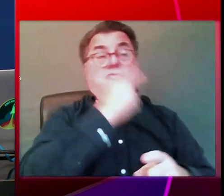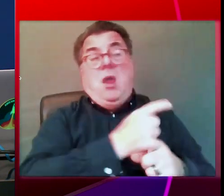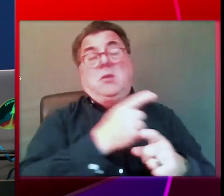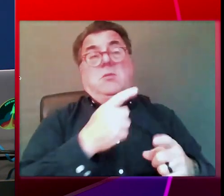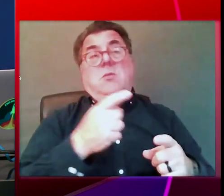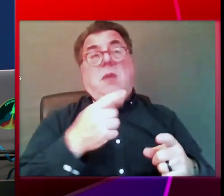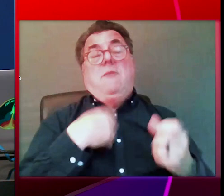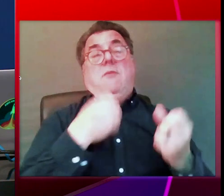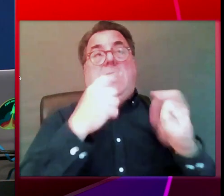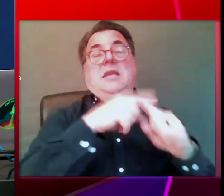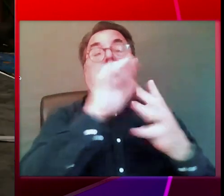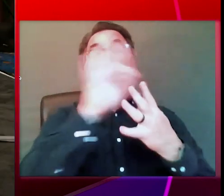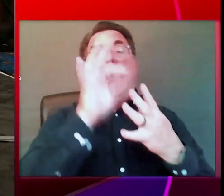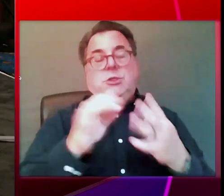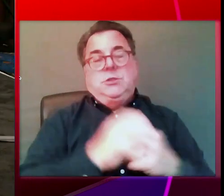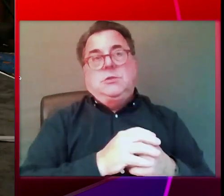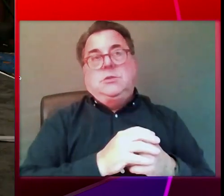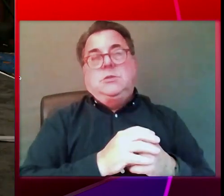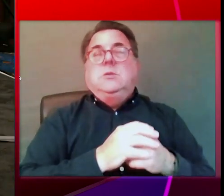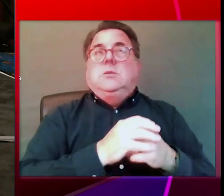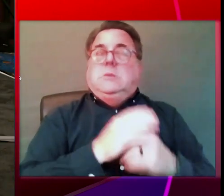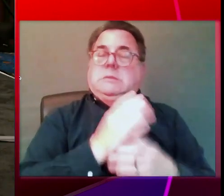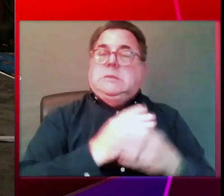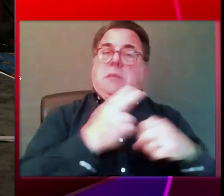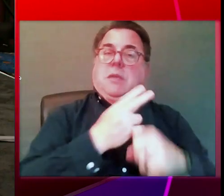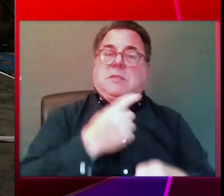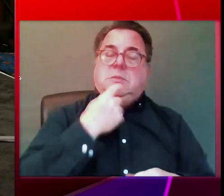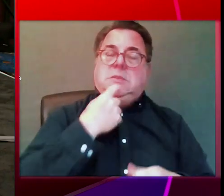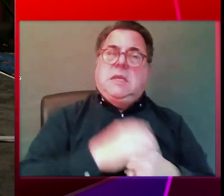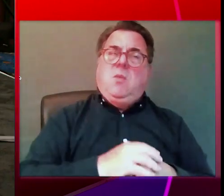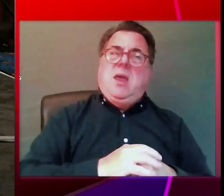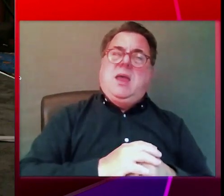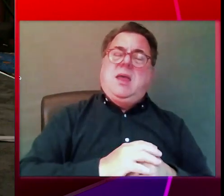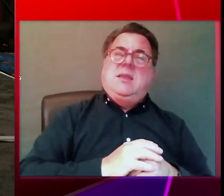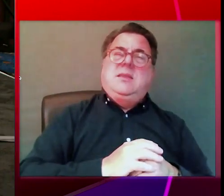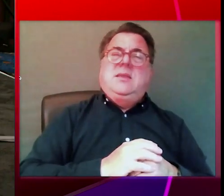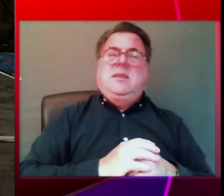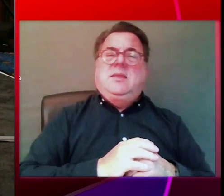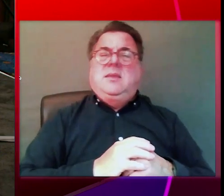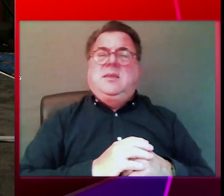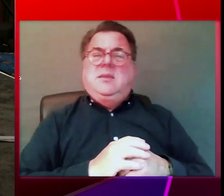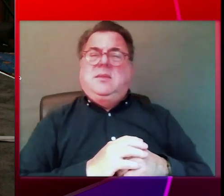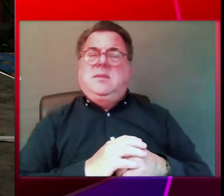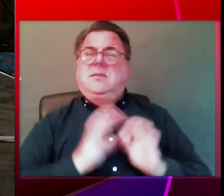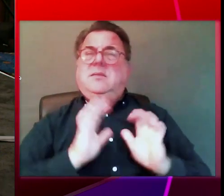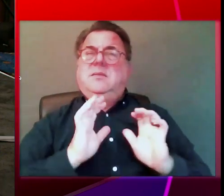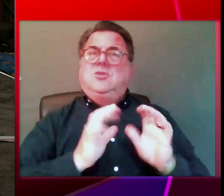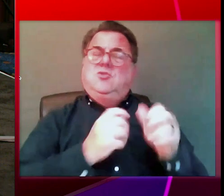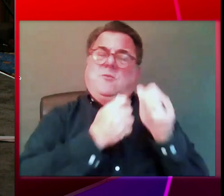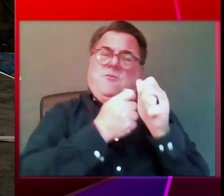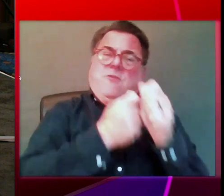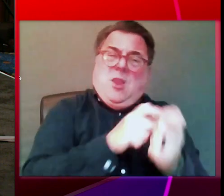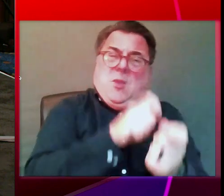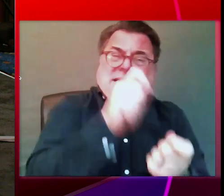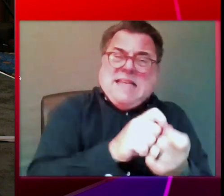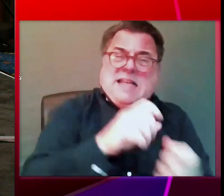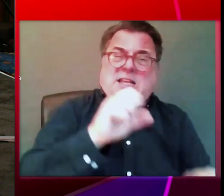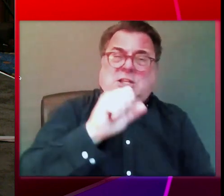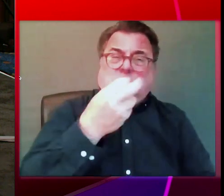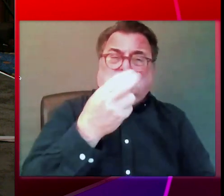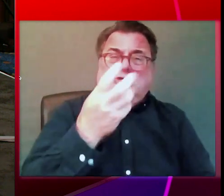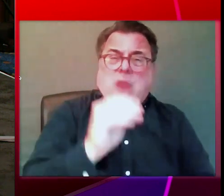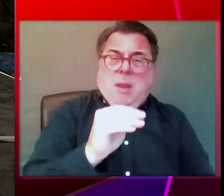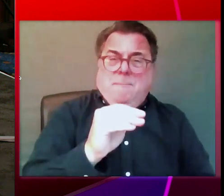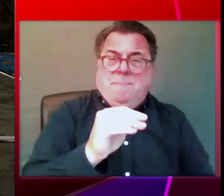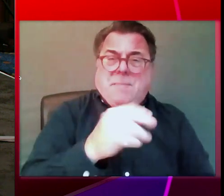of options. Some of our customers said, you know, to strictly interpret Shrems, the words on the